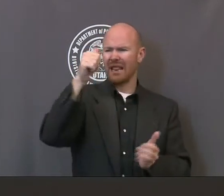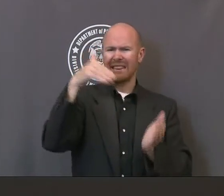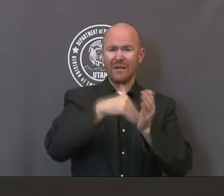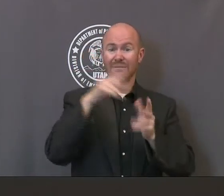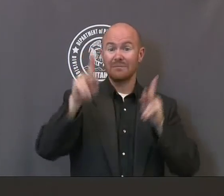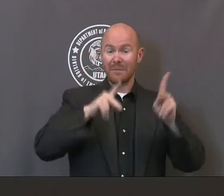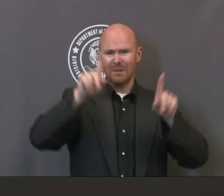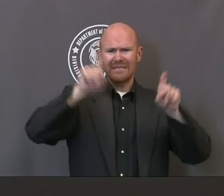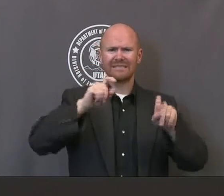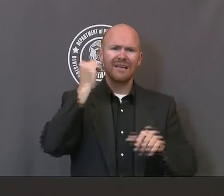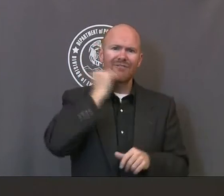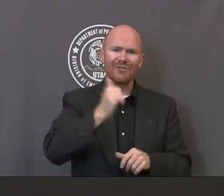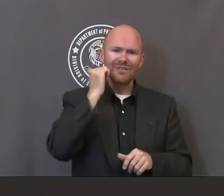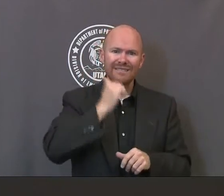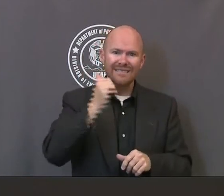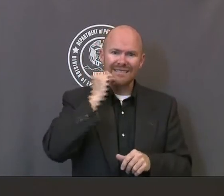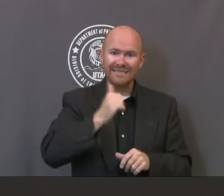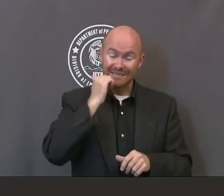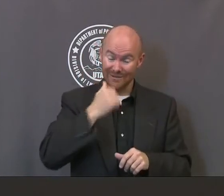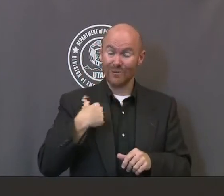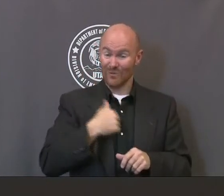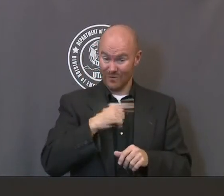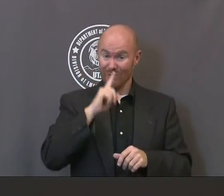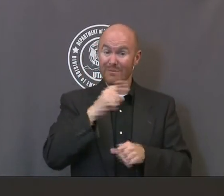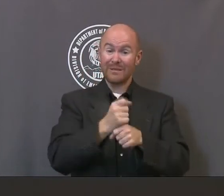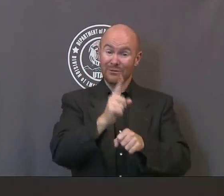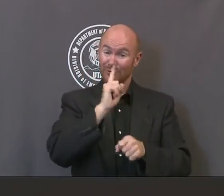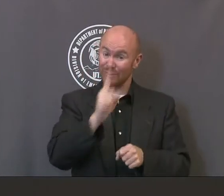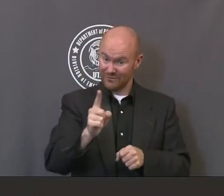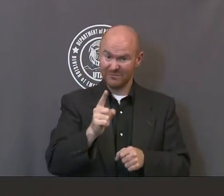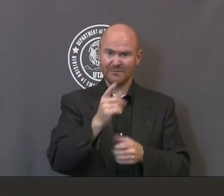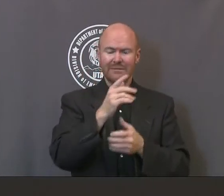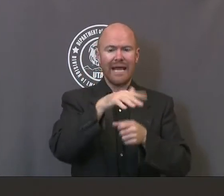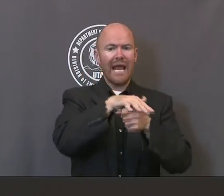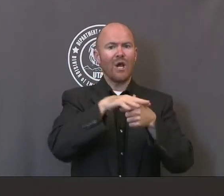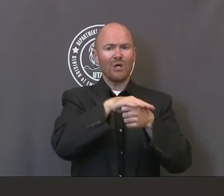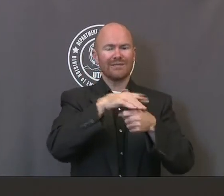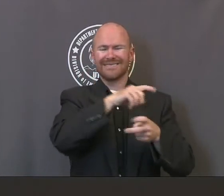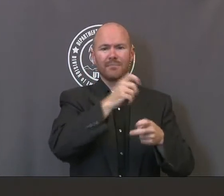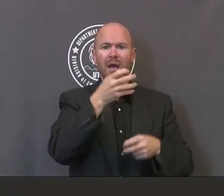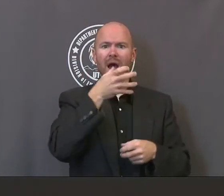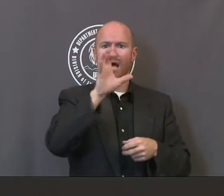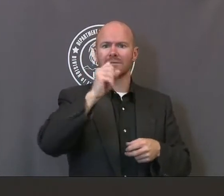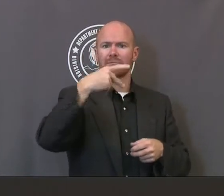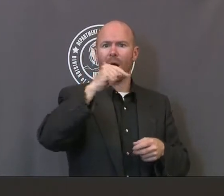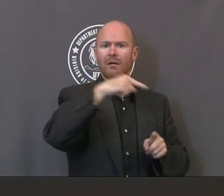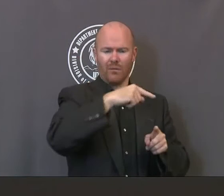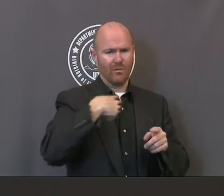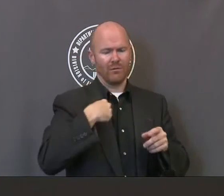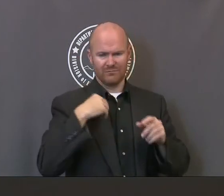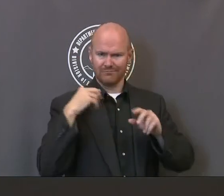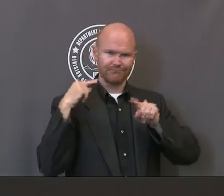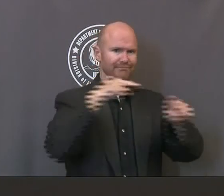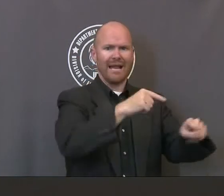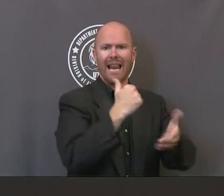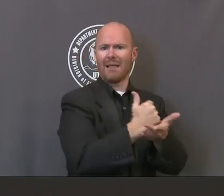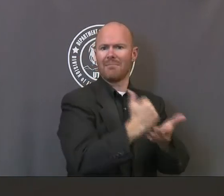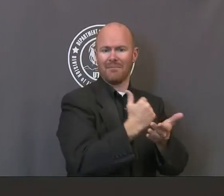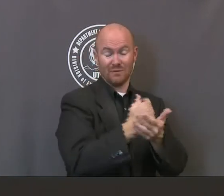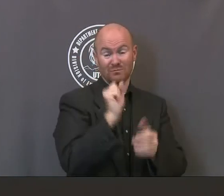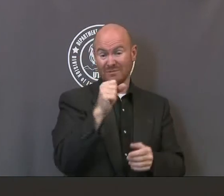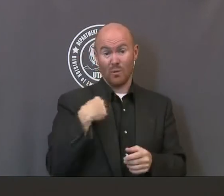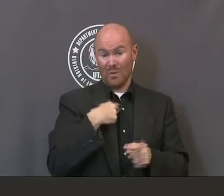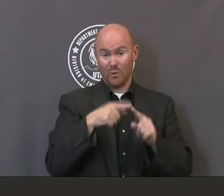day. So we are ensuring that, especially in areas that are hotspots, are getting access to testing. So that's something that's on our